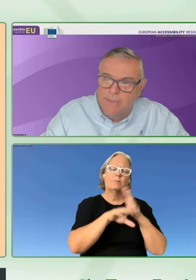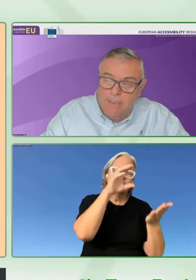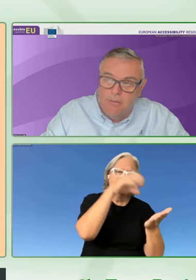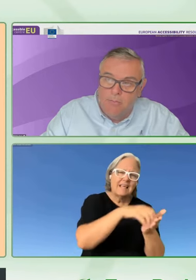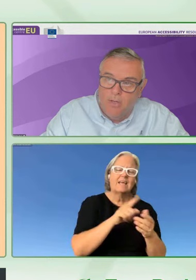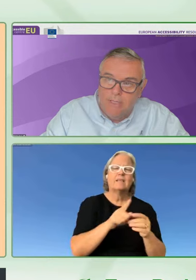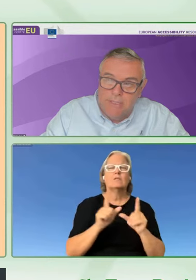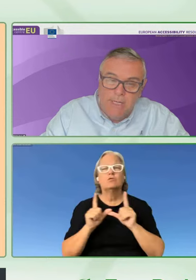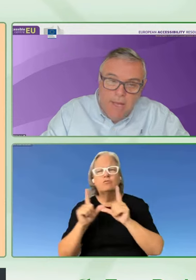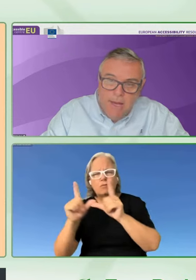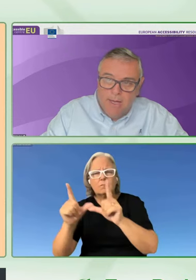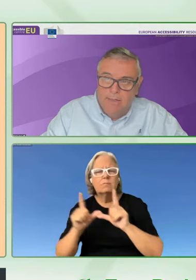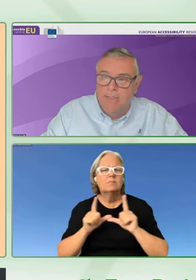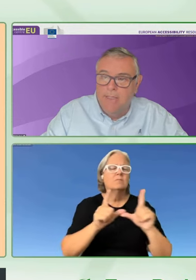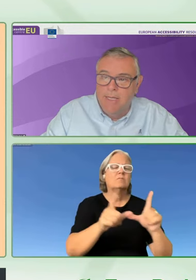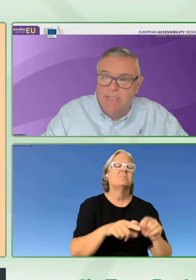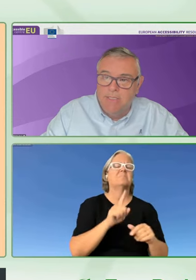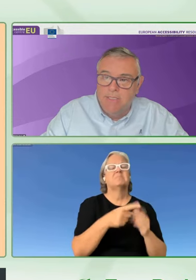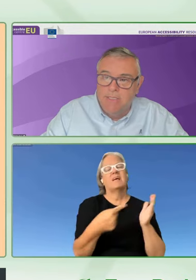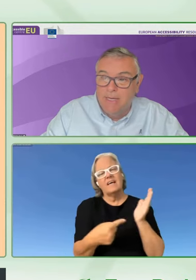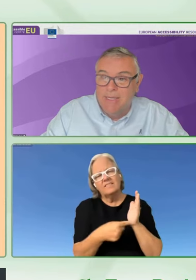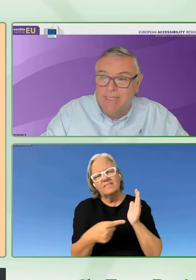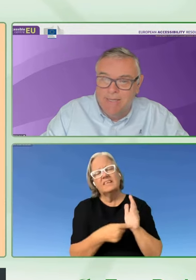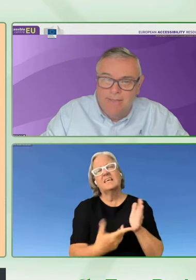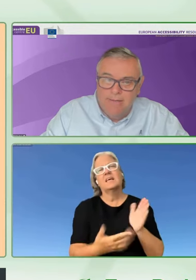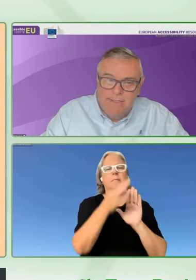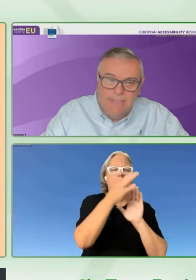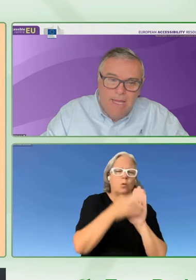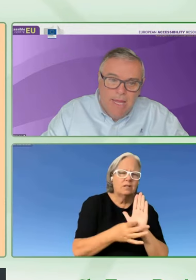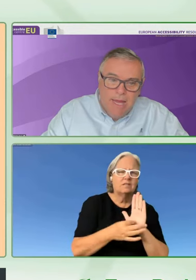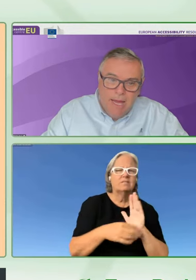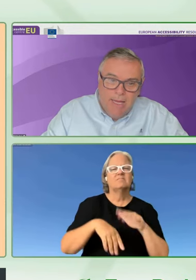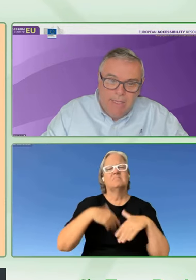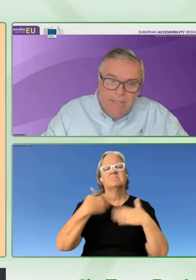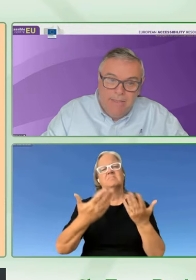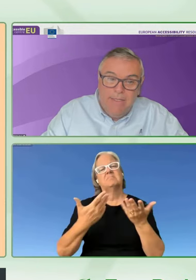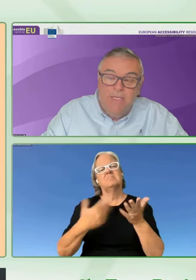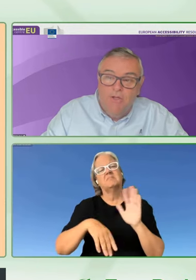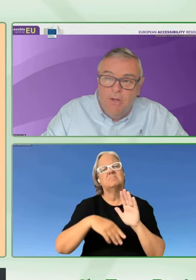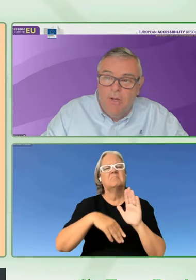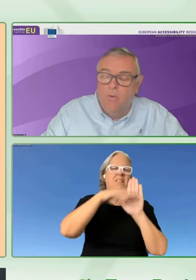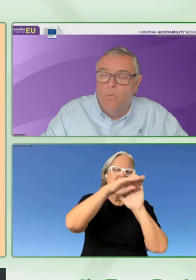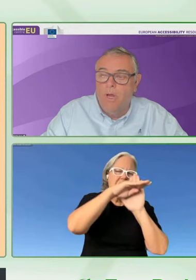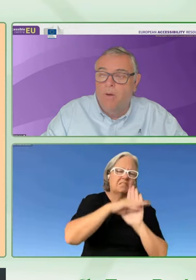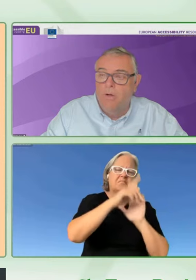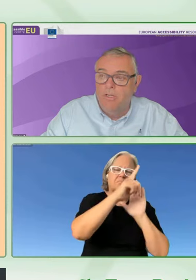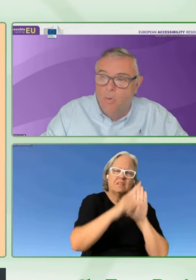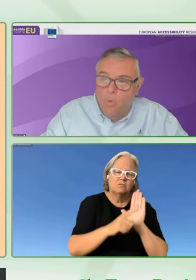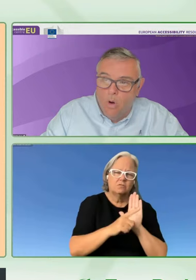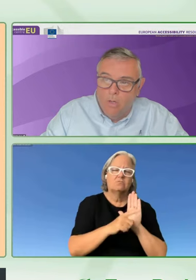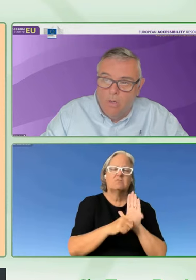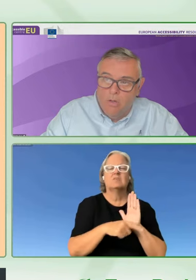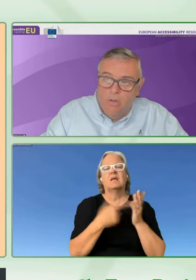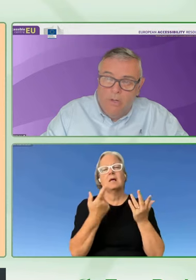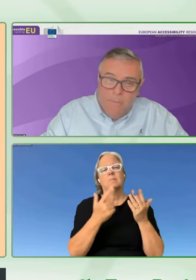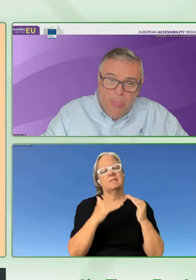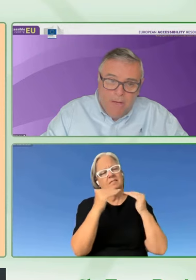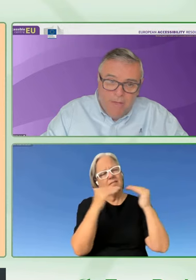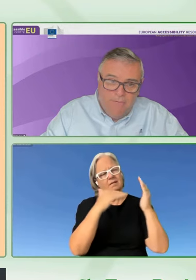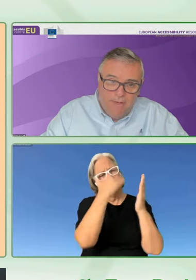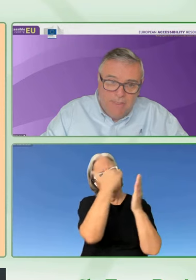on ICT and policies, and legislation and standards. And this year we are going to work